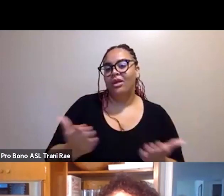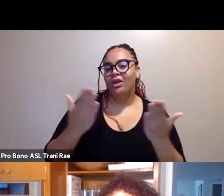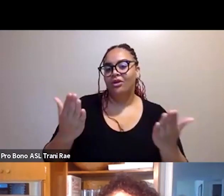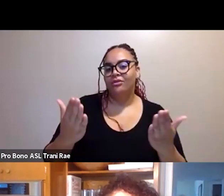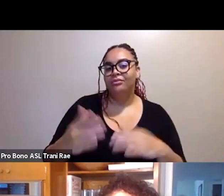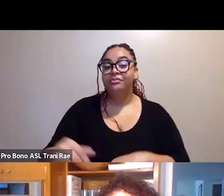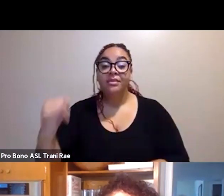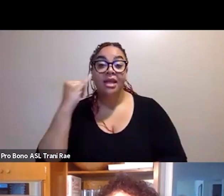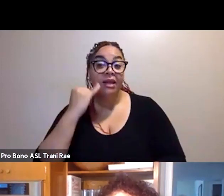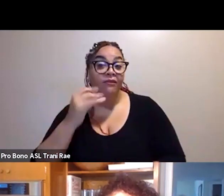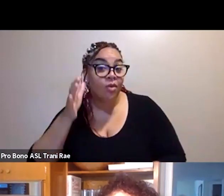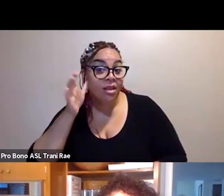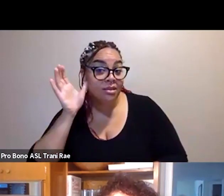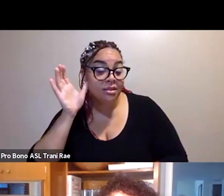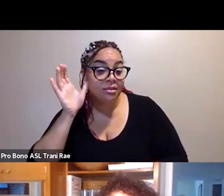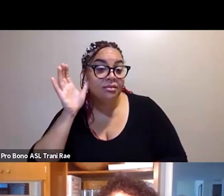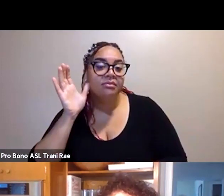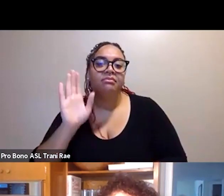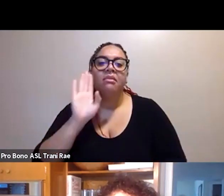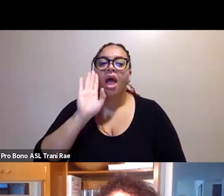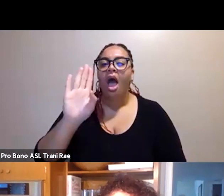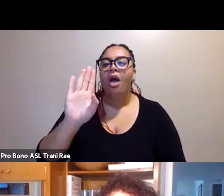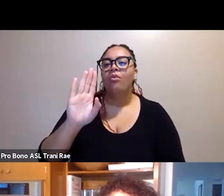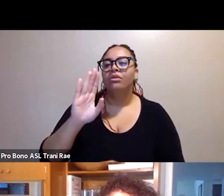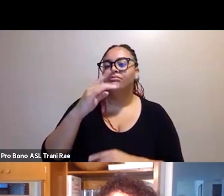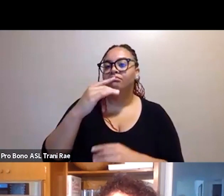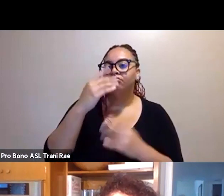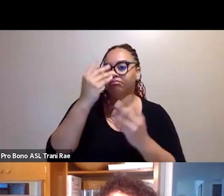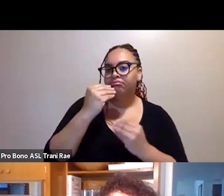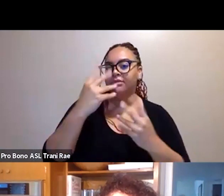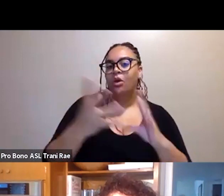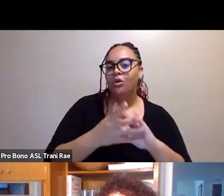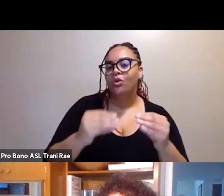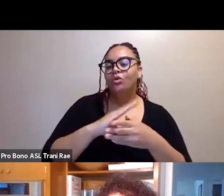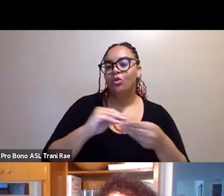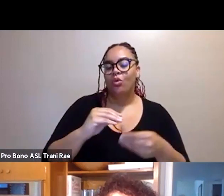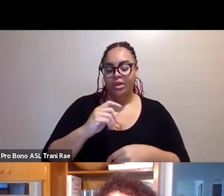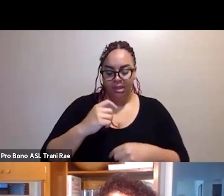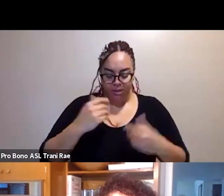you listen, I will tell you the stories written on this flesh.